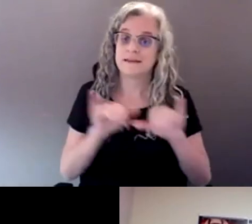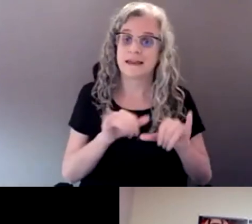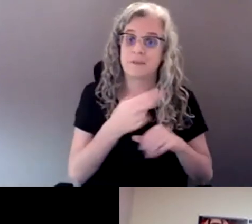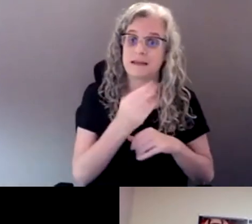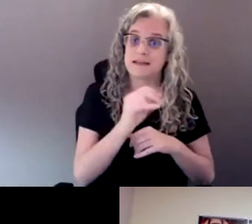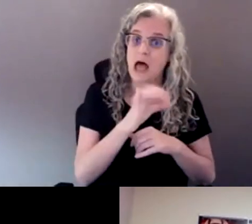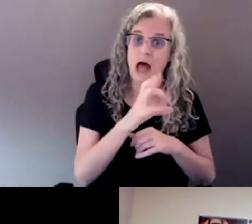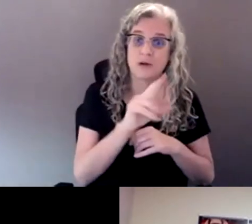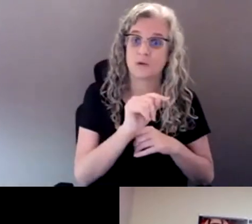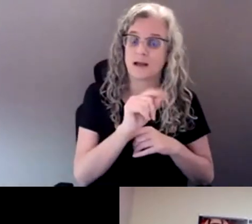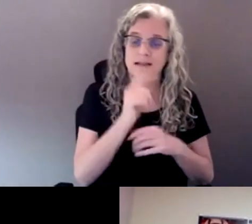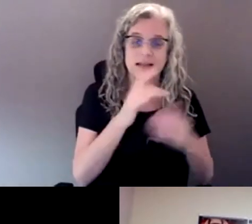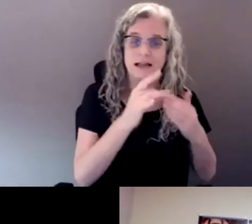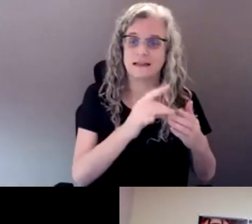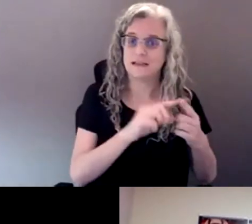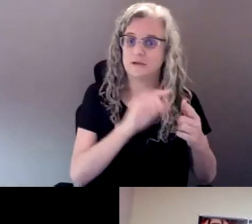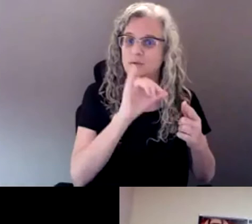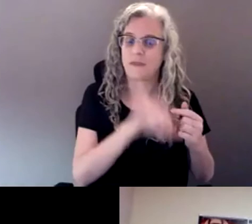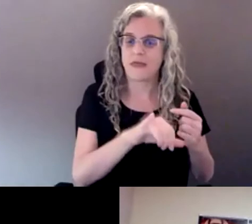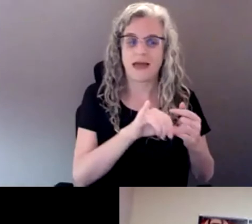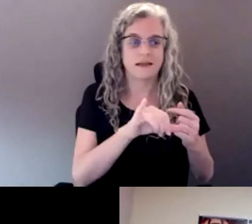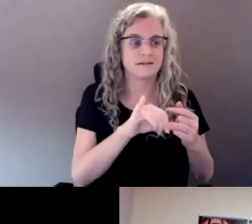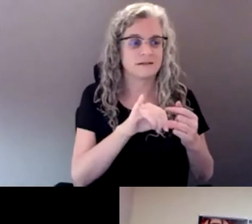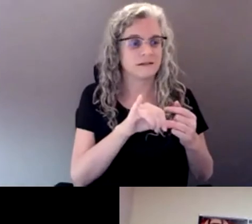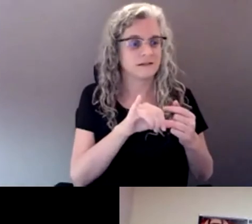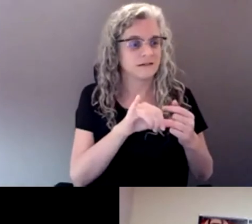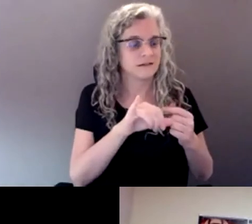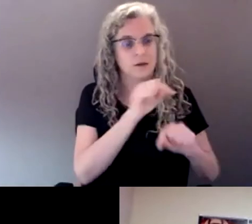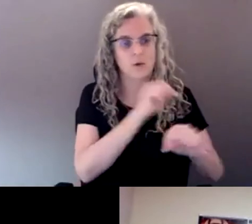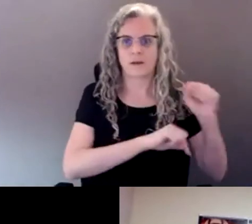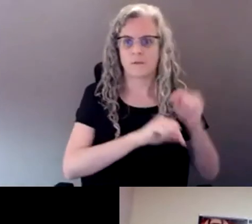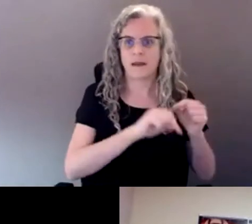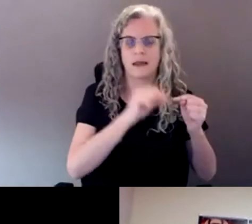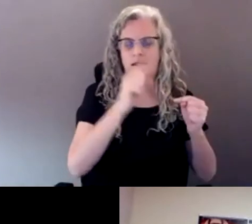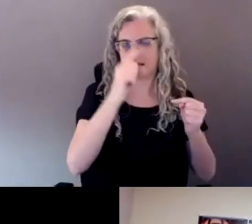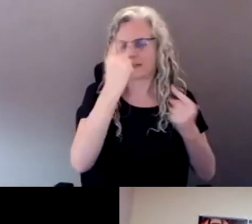actually really force much of a rethinking in much of the world.